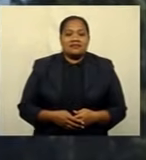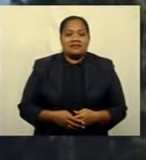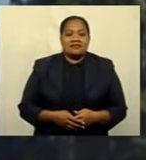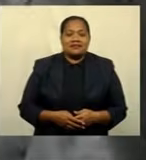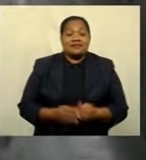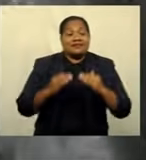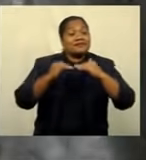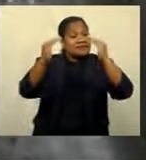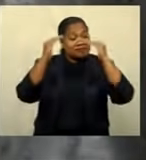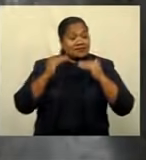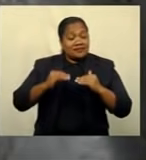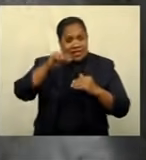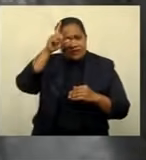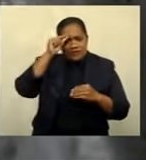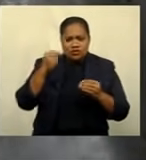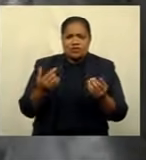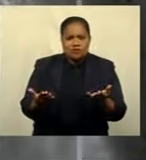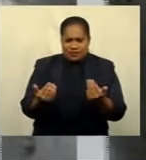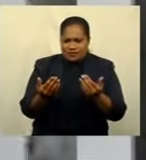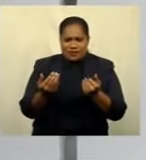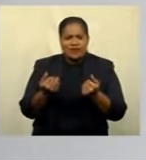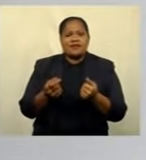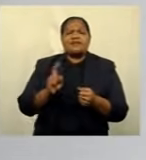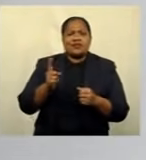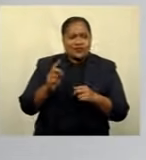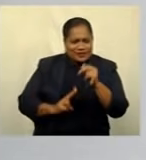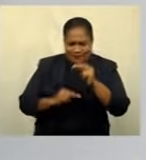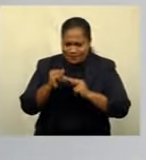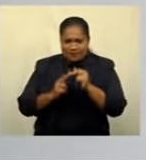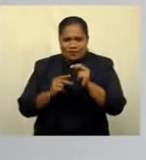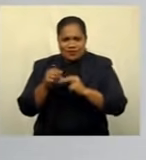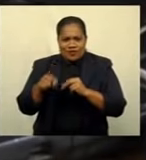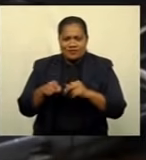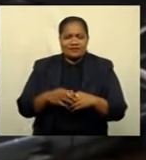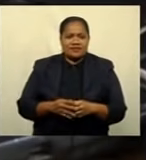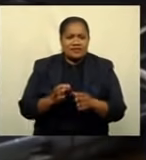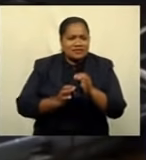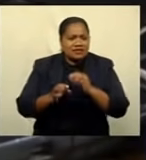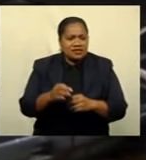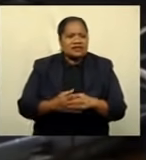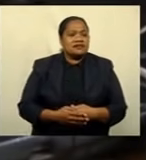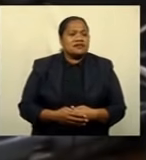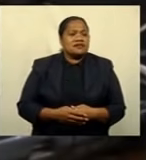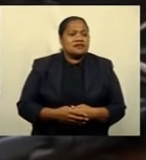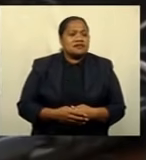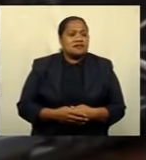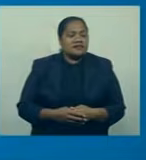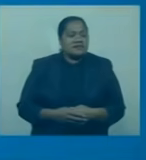Up ahead, Fijians welcome utility bill subsidies and faster internet for the north.